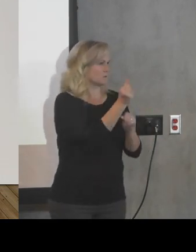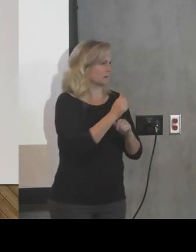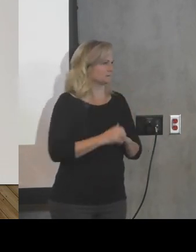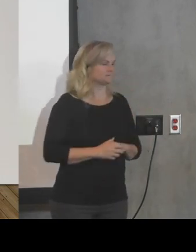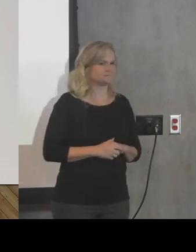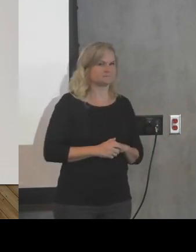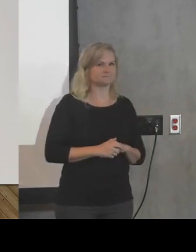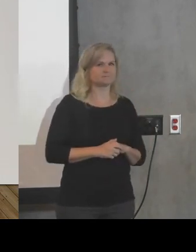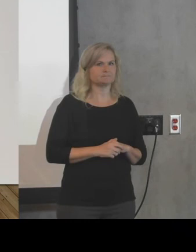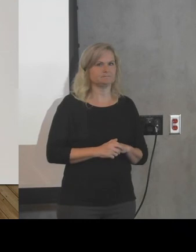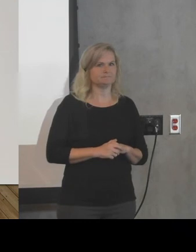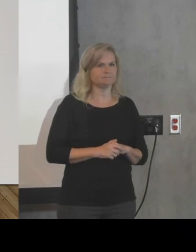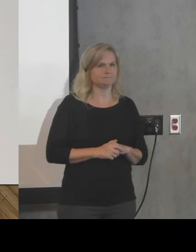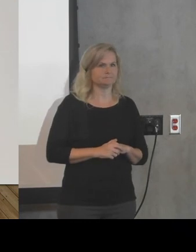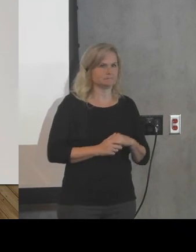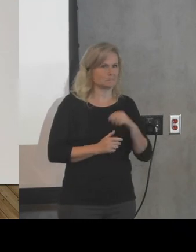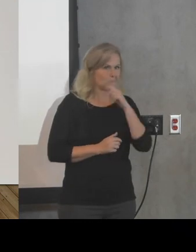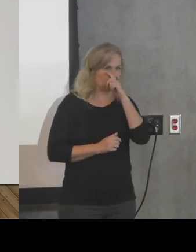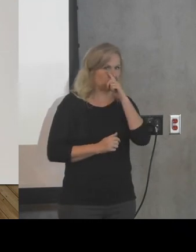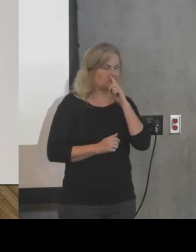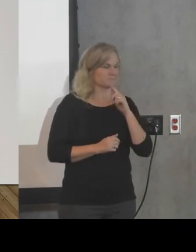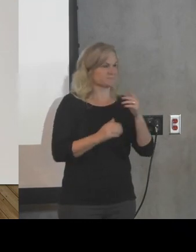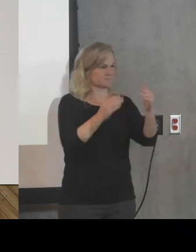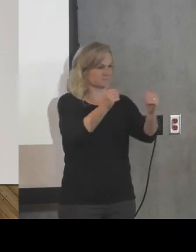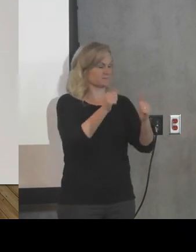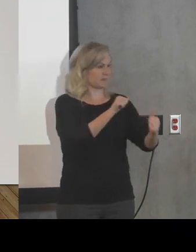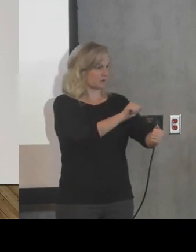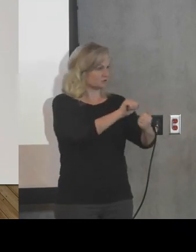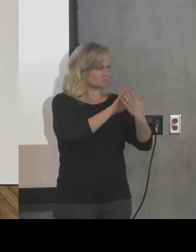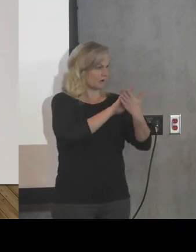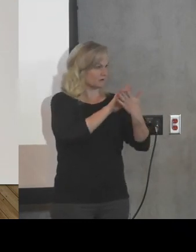And some strategies for morphology.